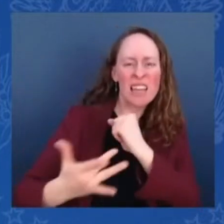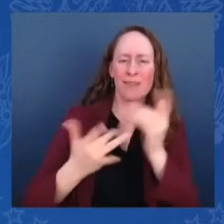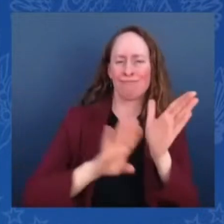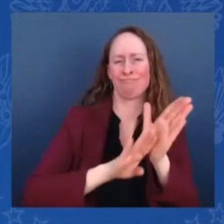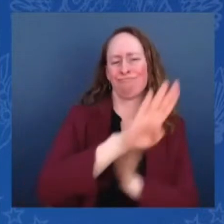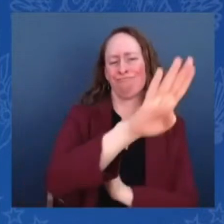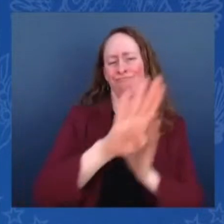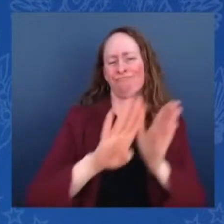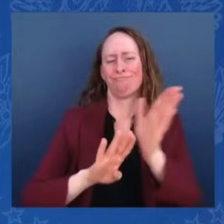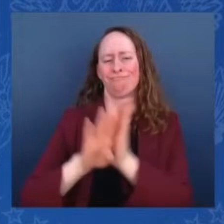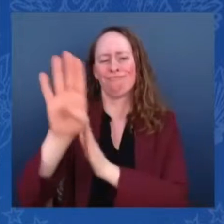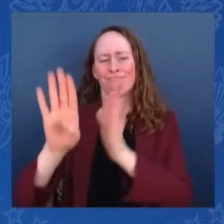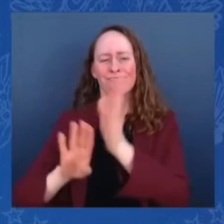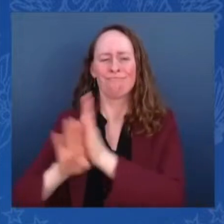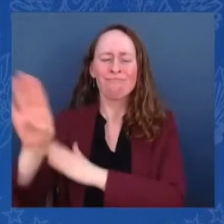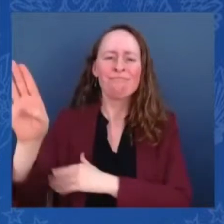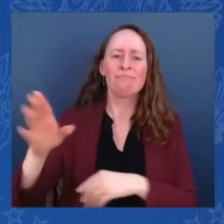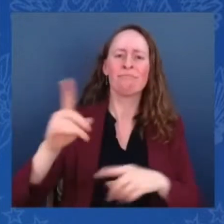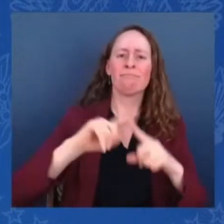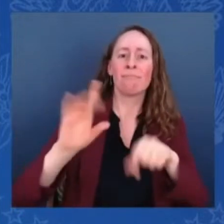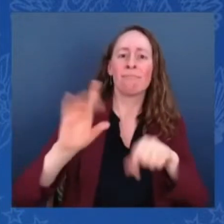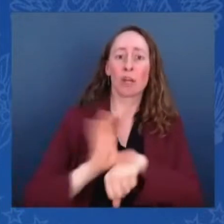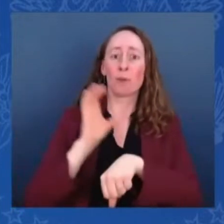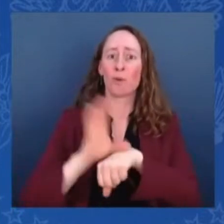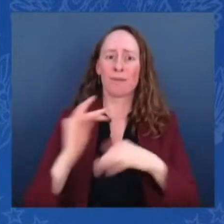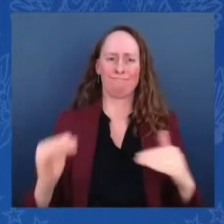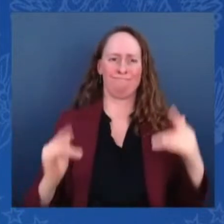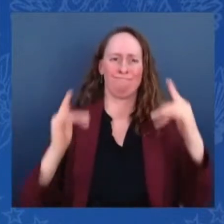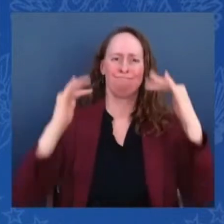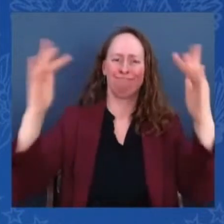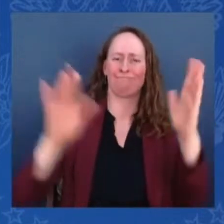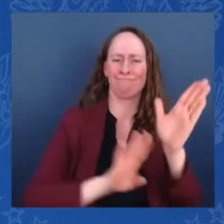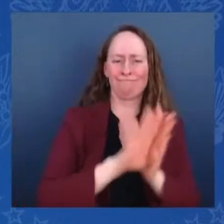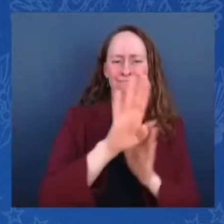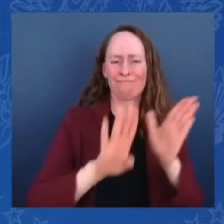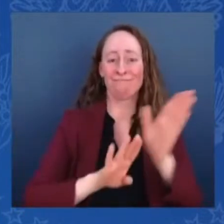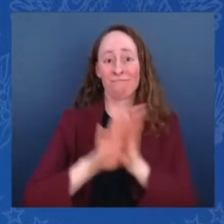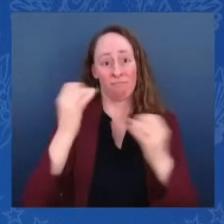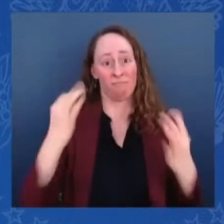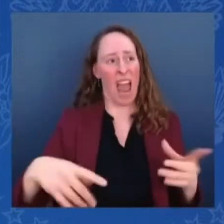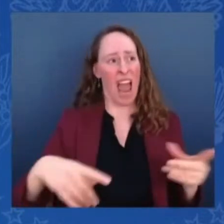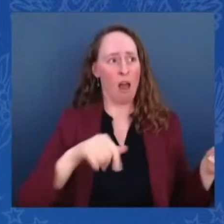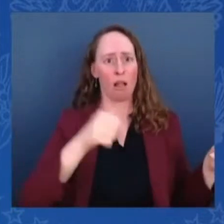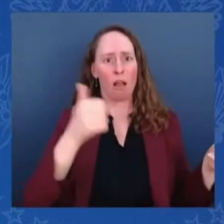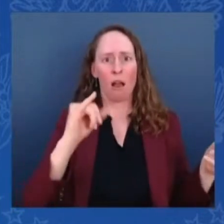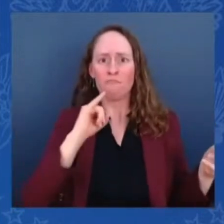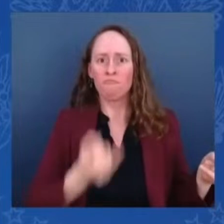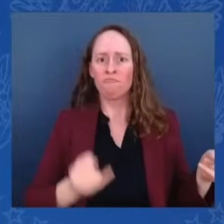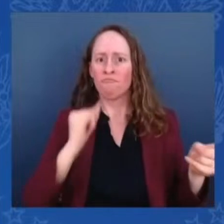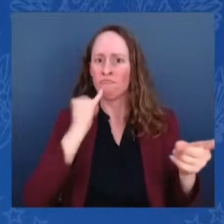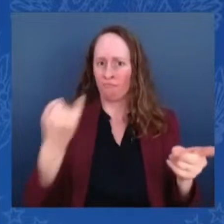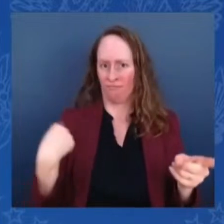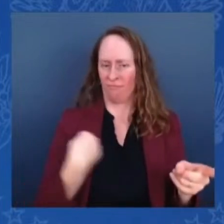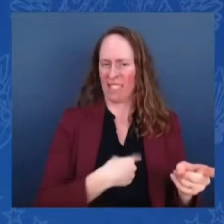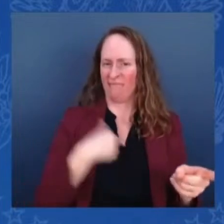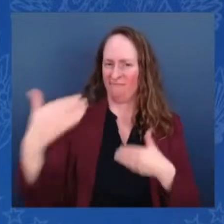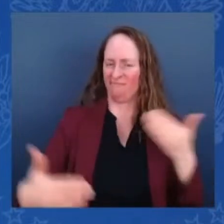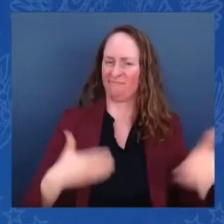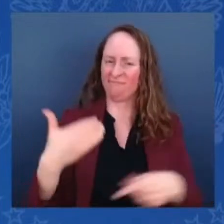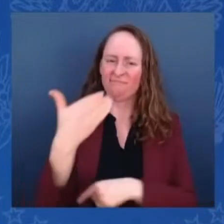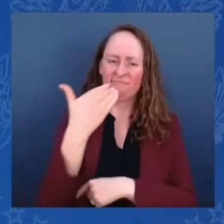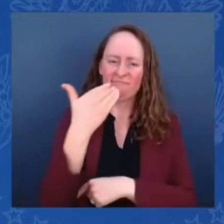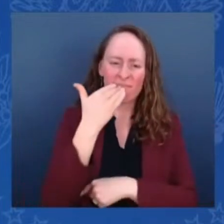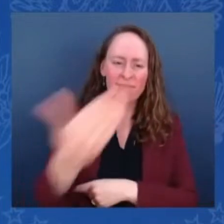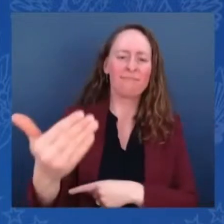world. And we have made the most significant investments in America and the American workers since the New Deal.